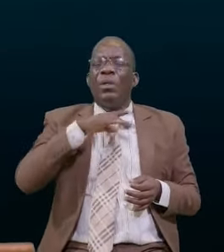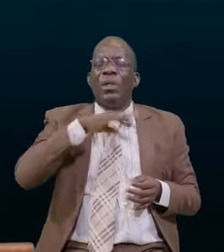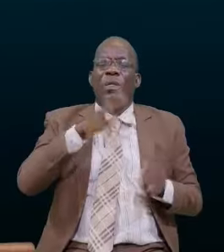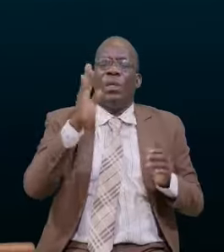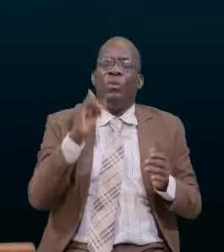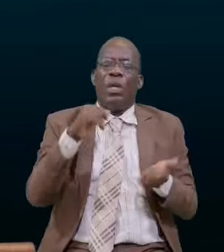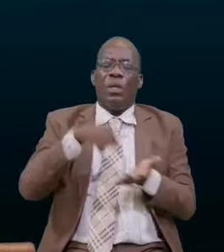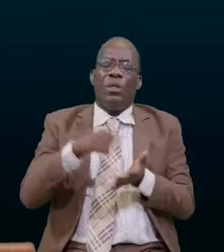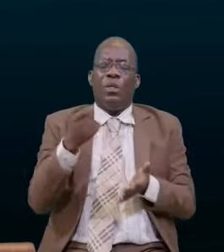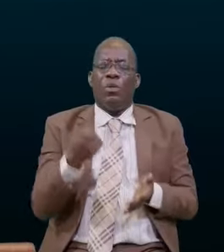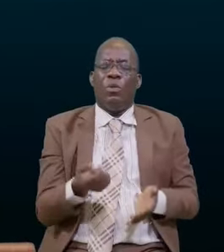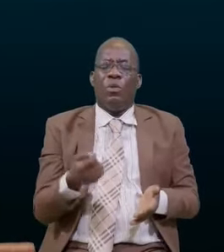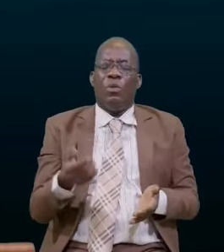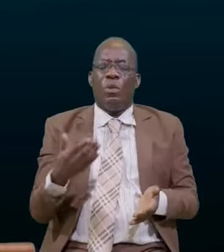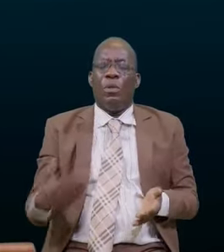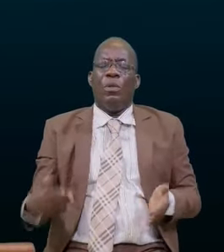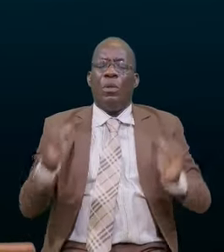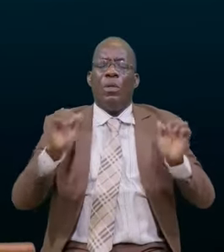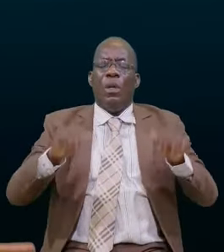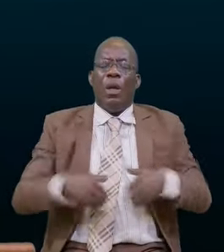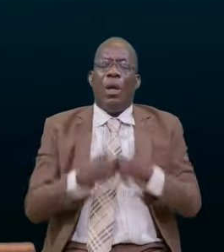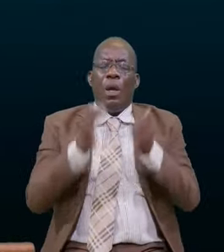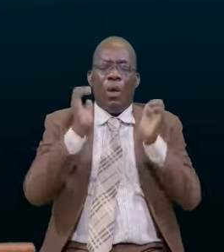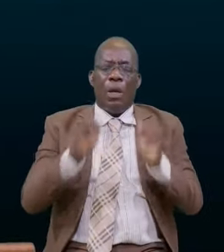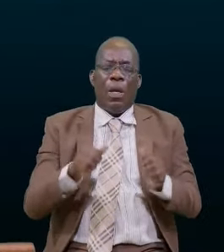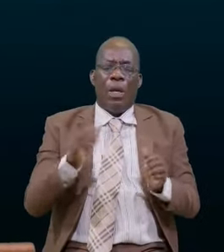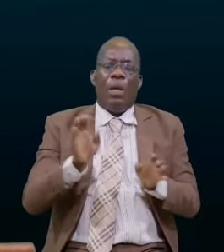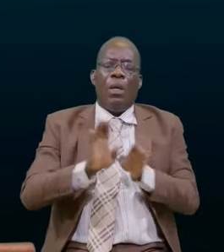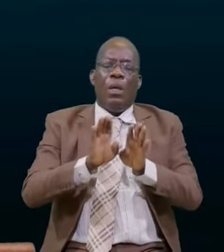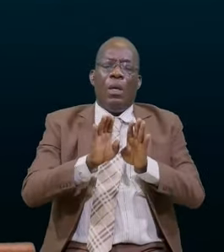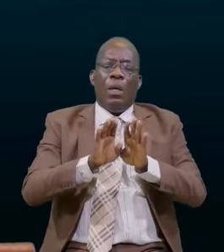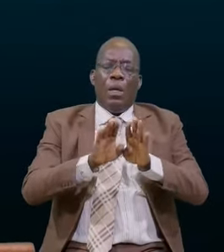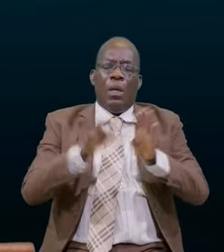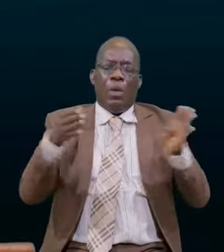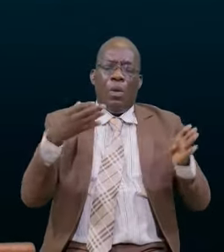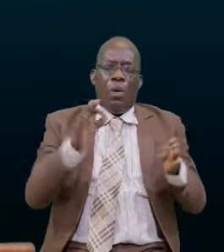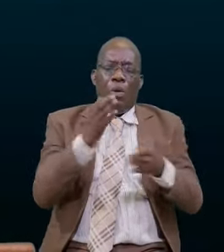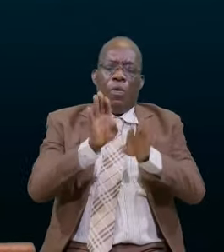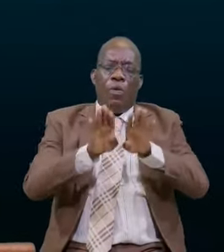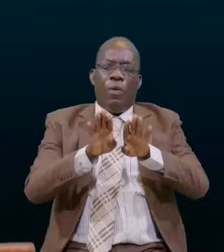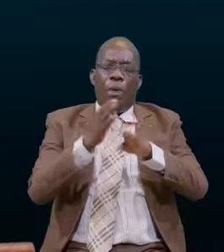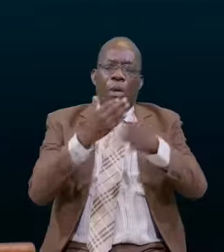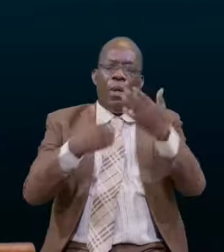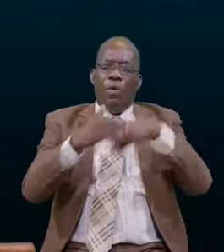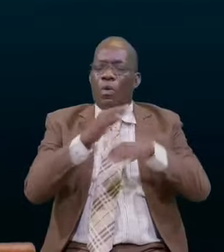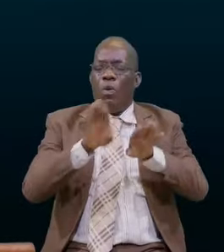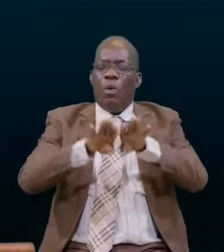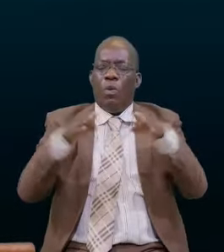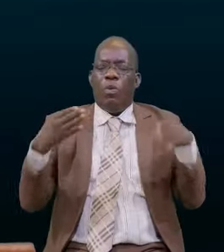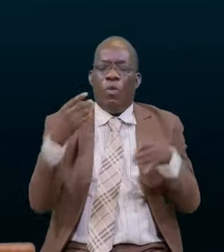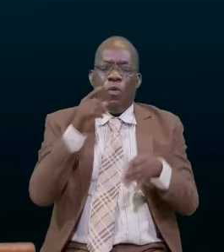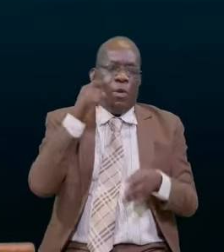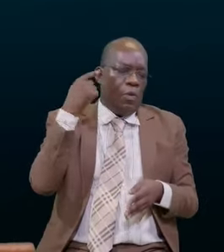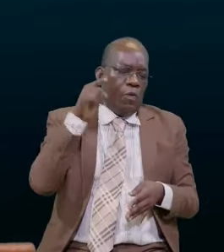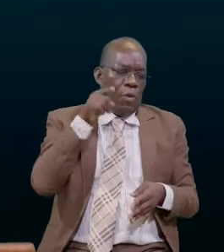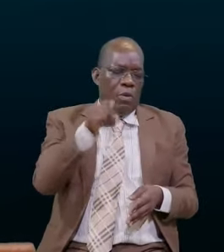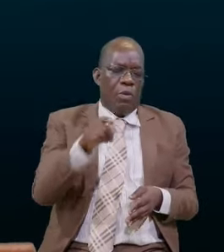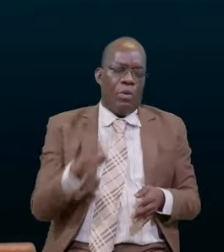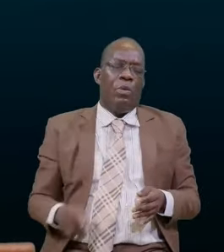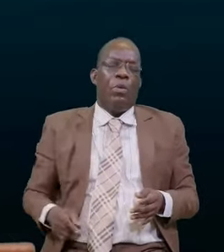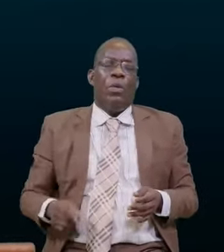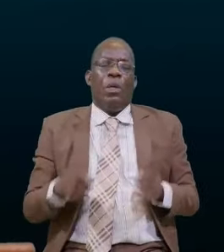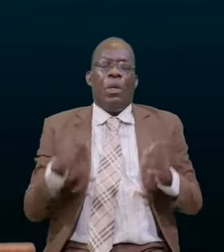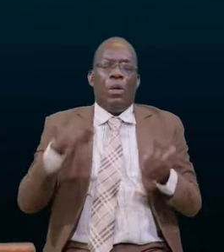little foxes how can the door of Heaven be opened to you when you leave this world today is a day of Deliverance the day of